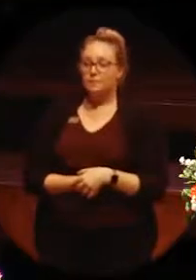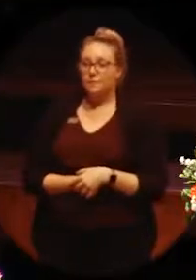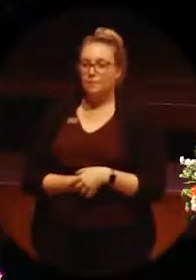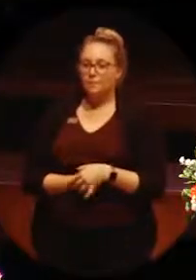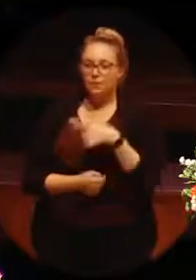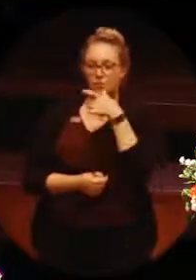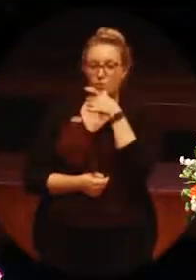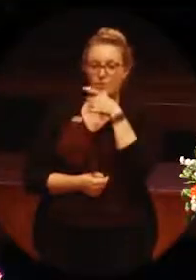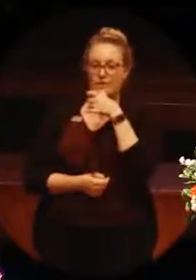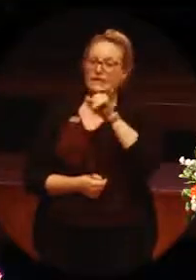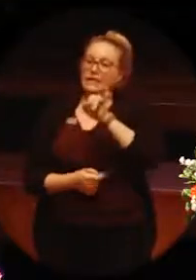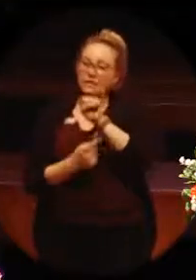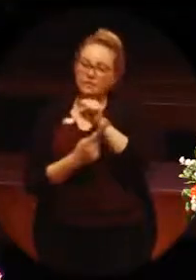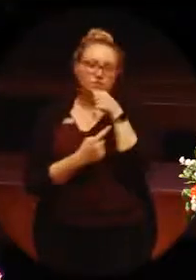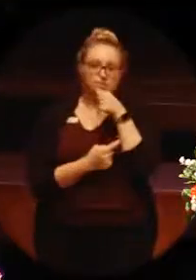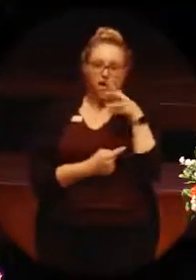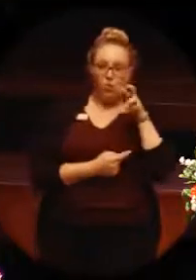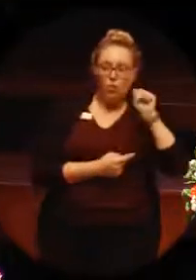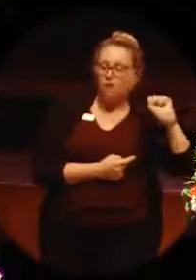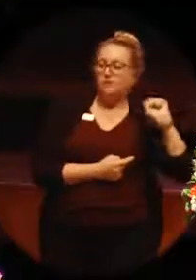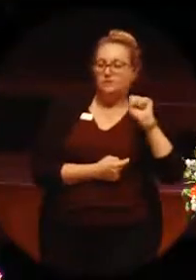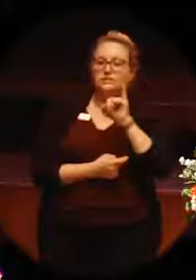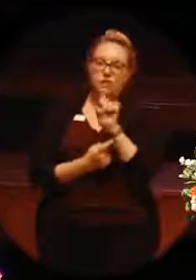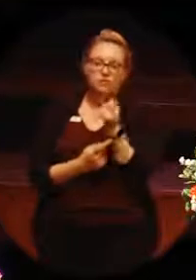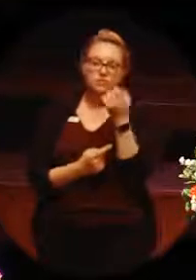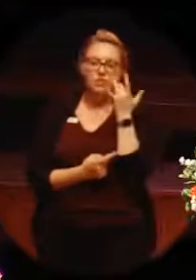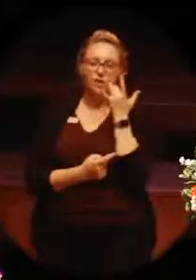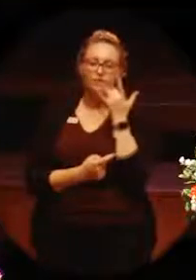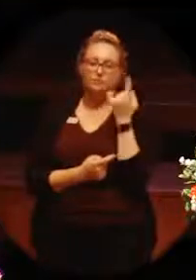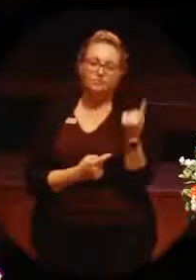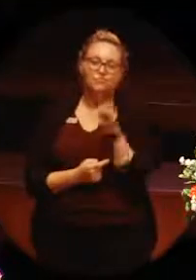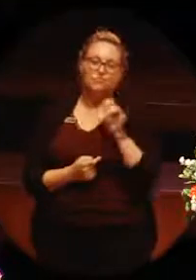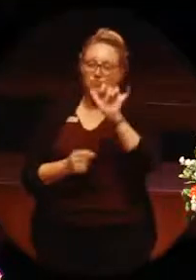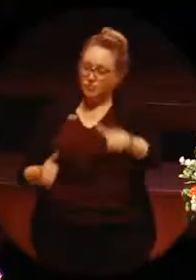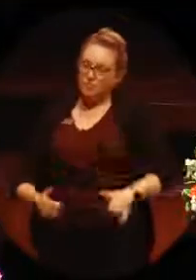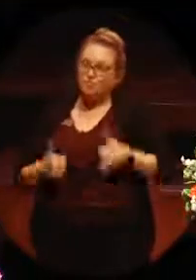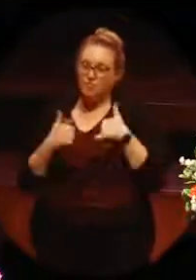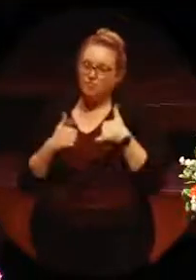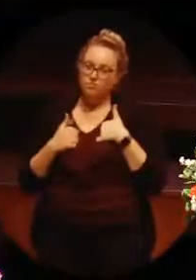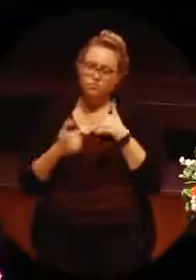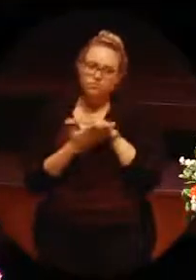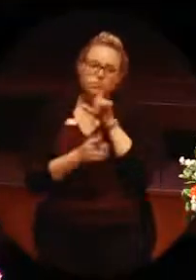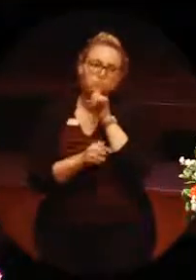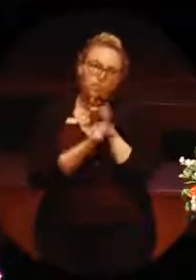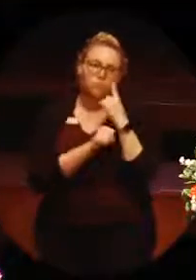because eternal life has been promised to some of us. In fact, to all of us, it's been